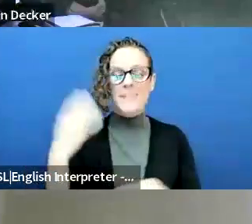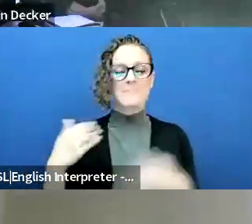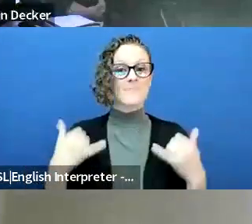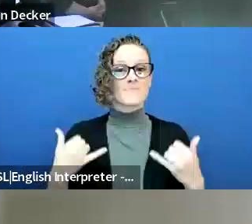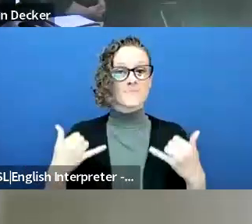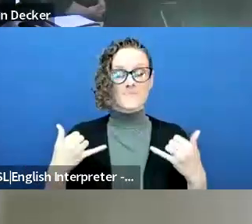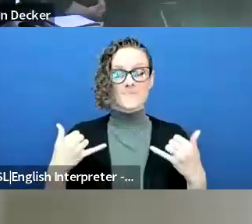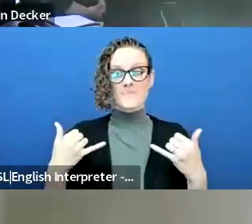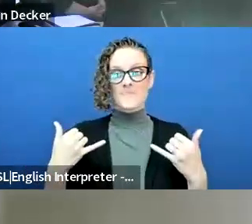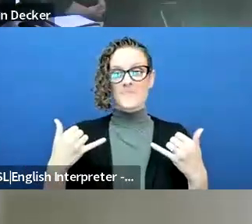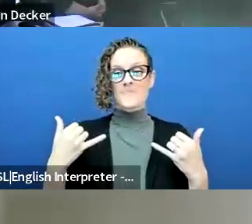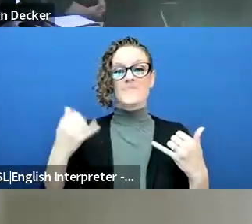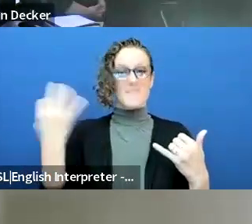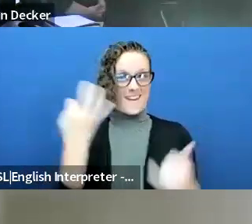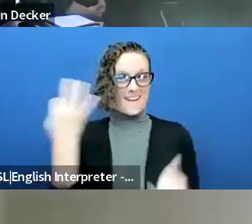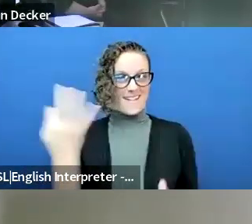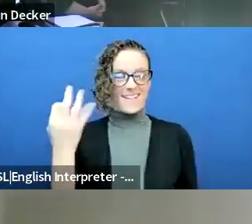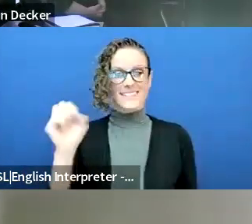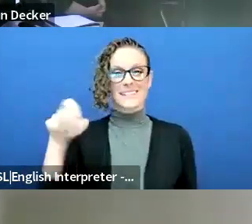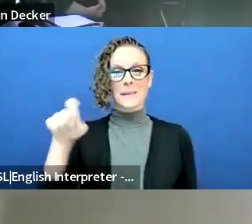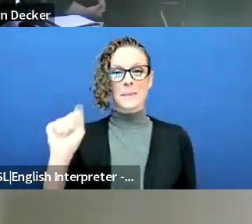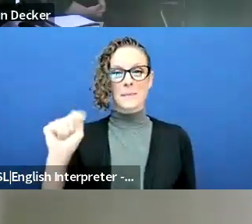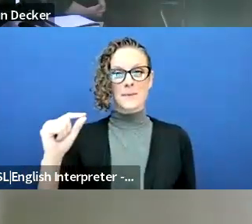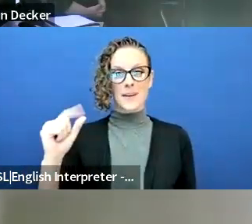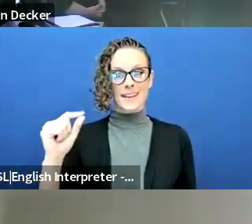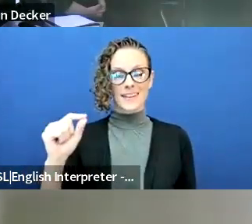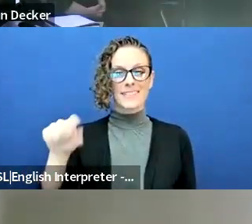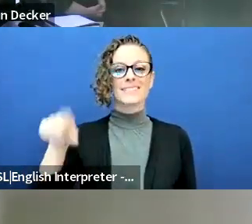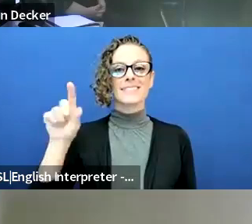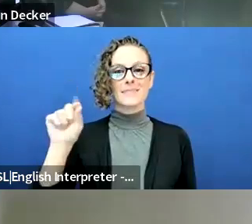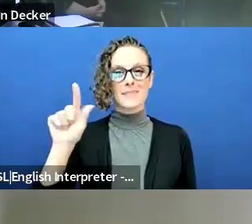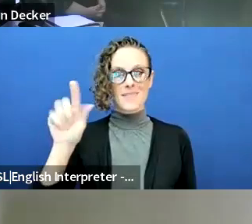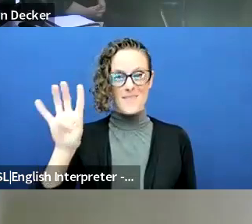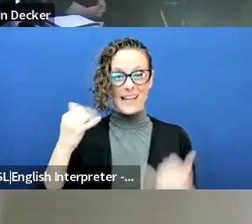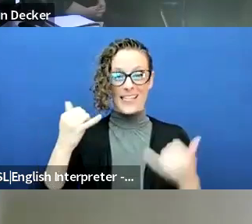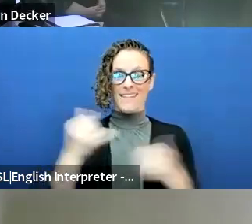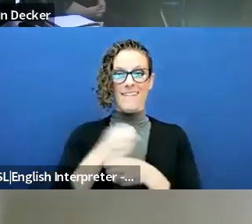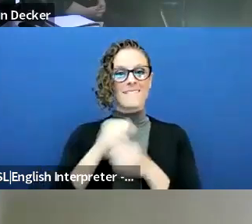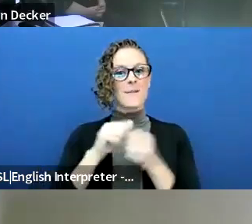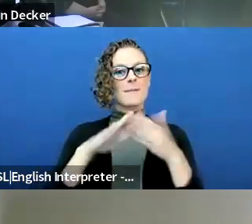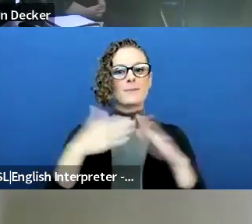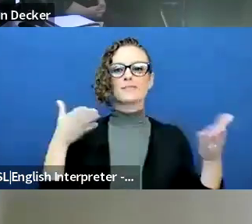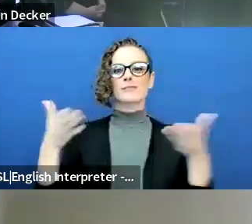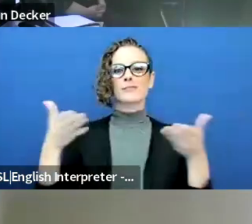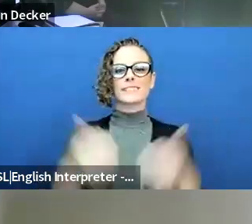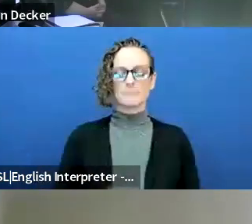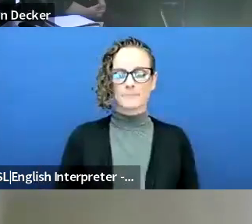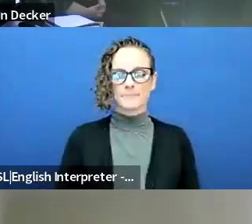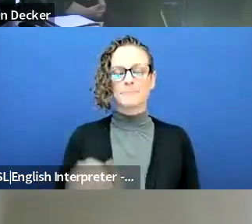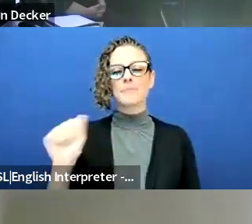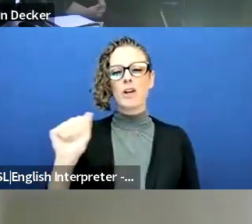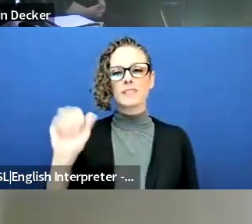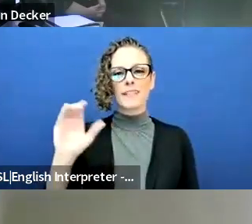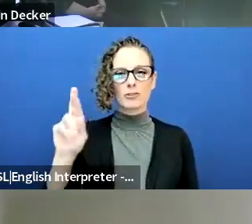Today is Friday, September 20th, 2024, and this is Coffee with Community Services, Alta California